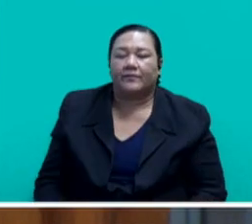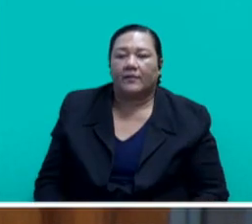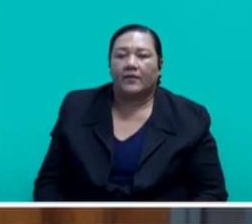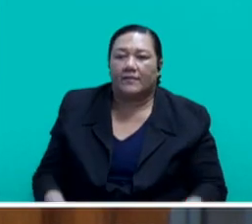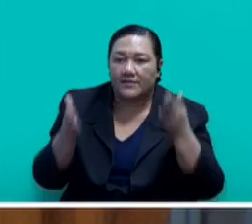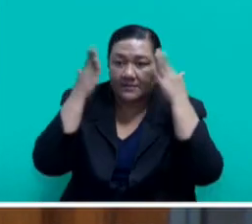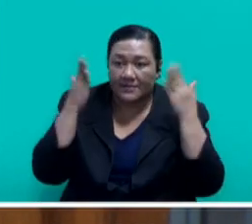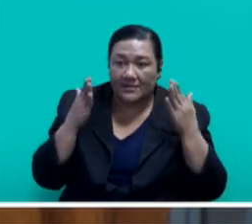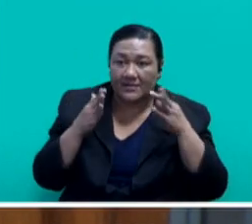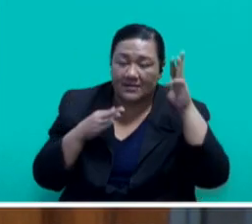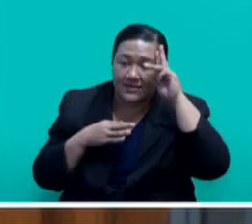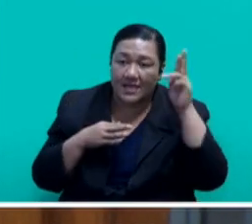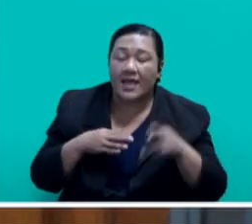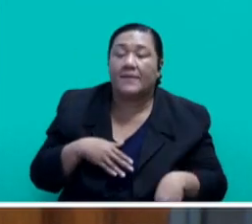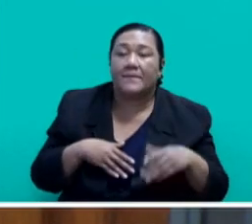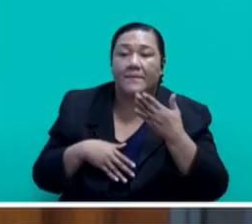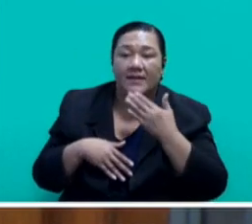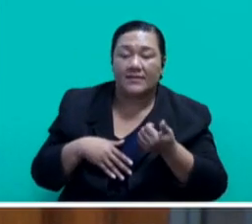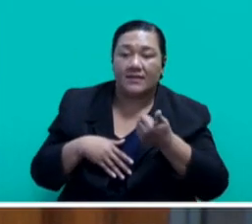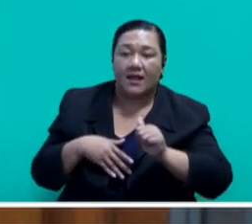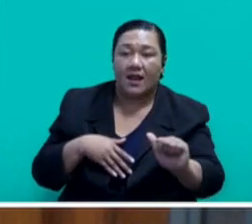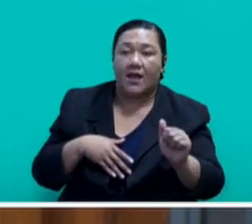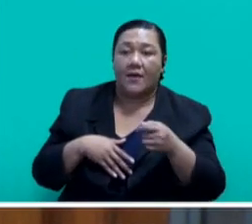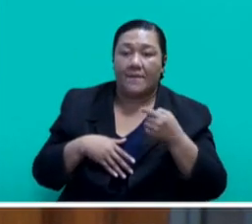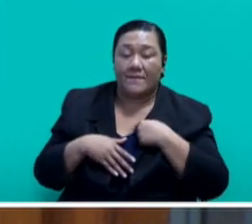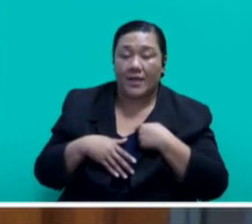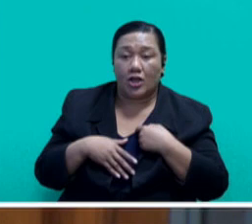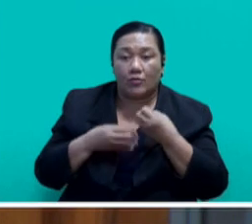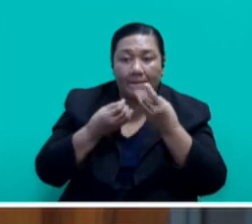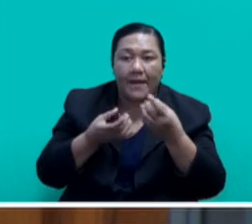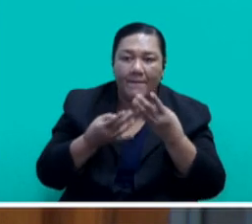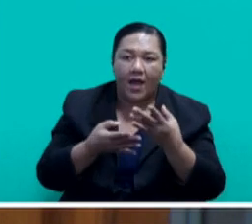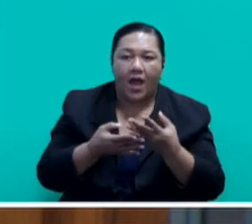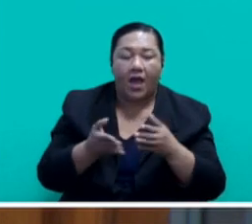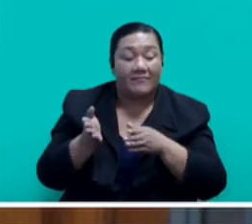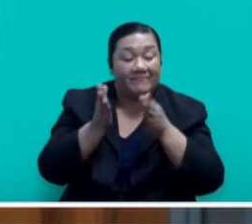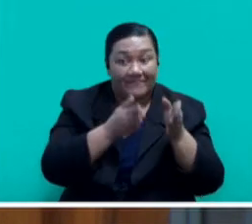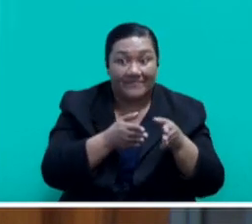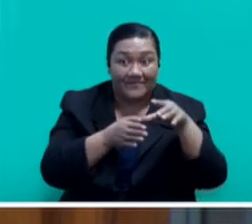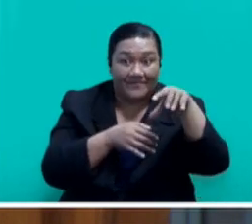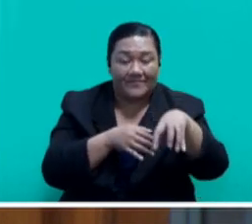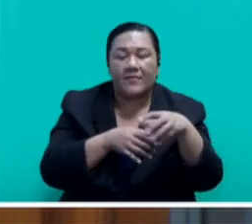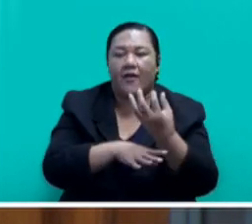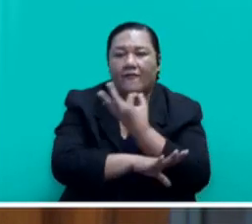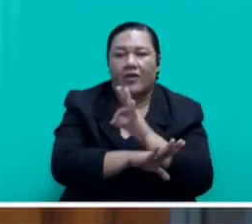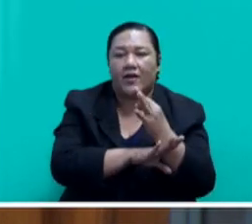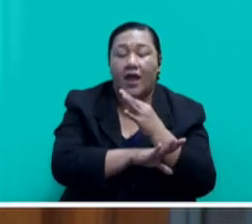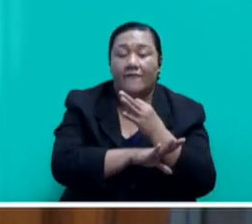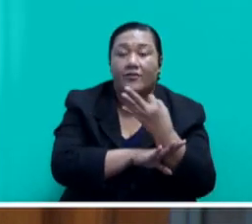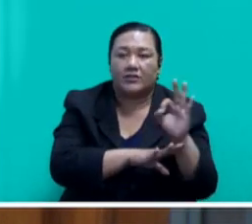please allow me to deliberate on the forestry budget. The Ministry welcomes